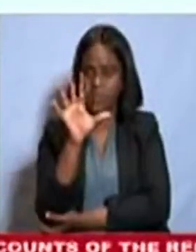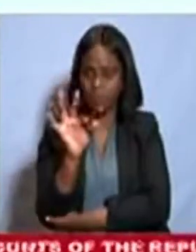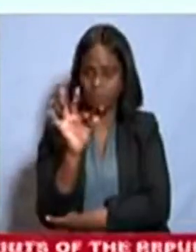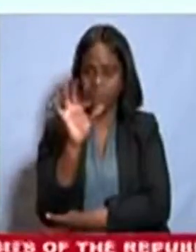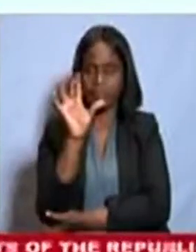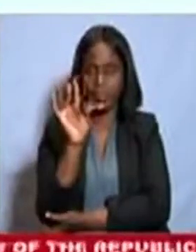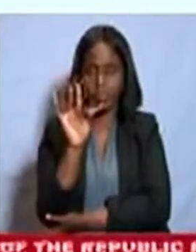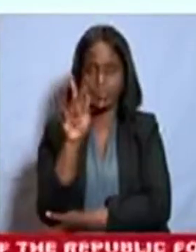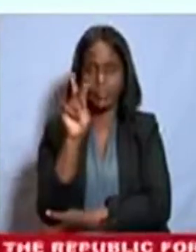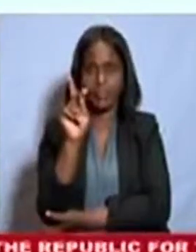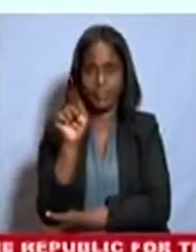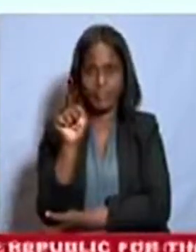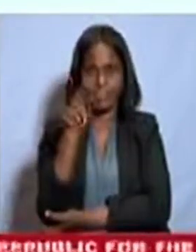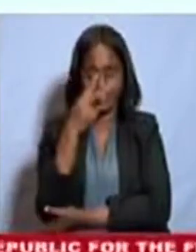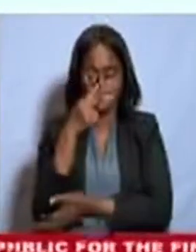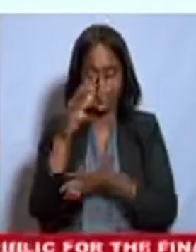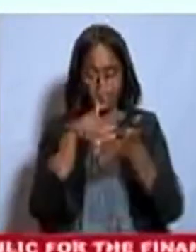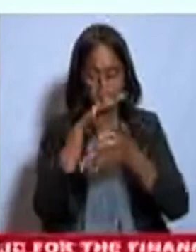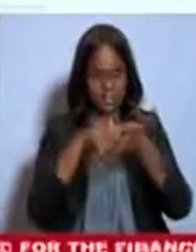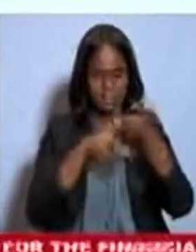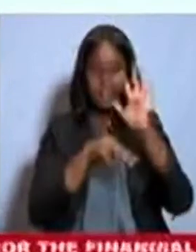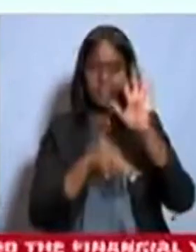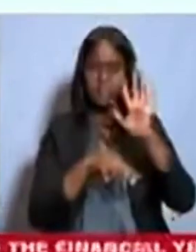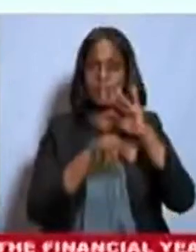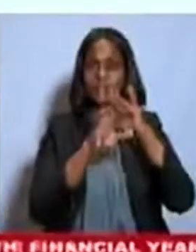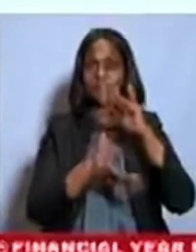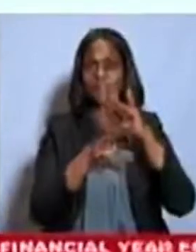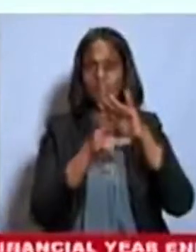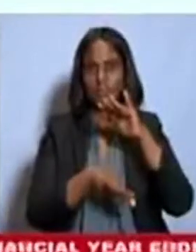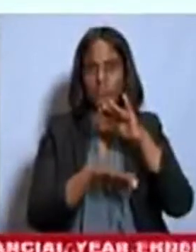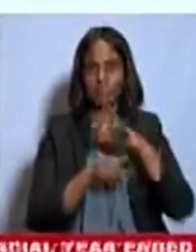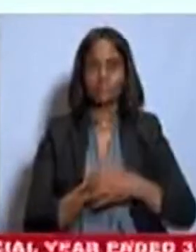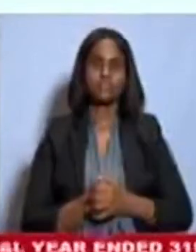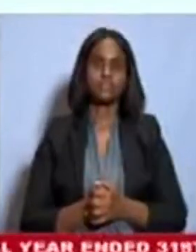467,598 kwacha. See Table 5 below.